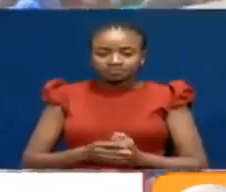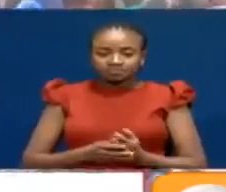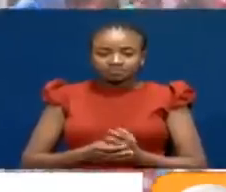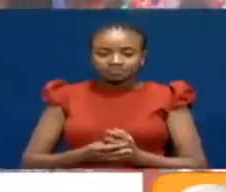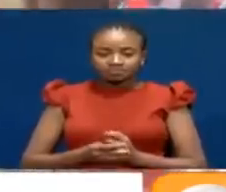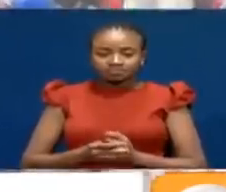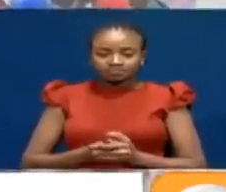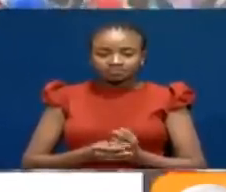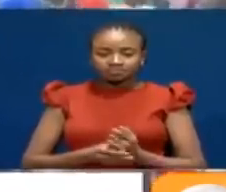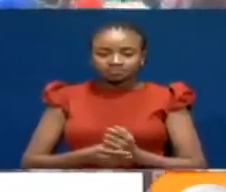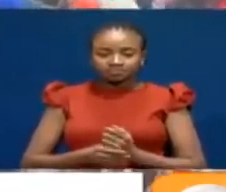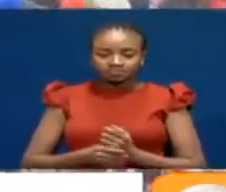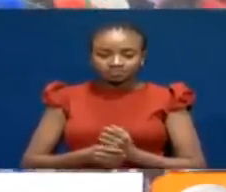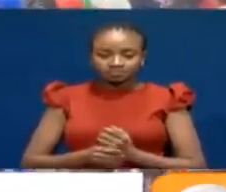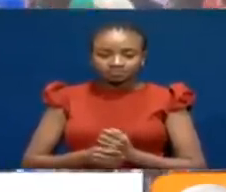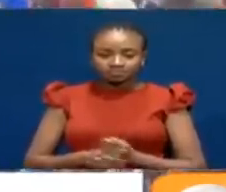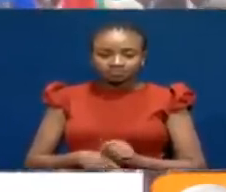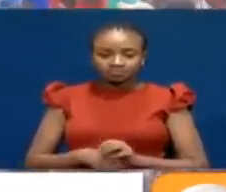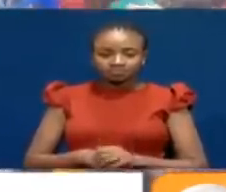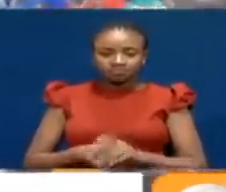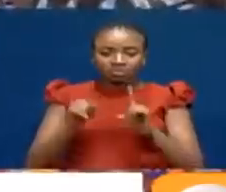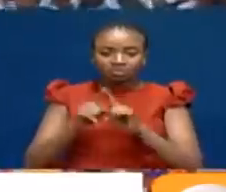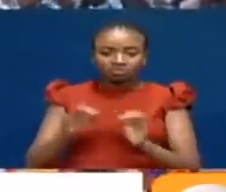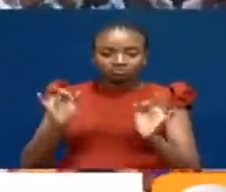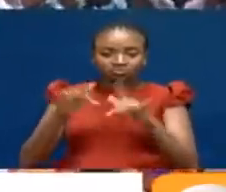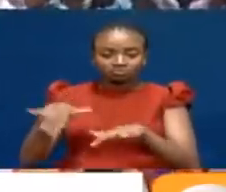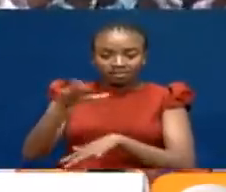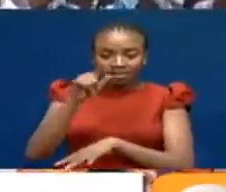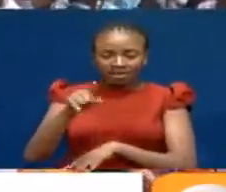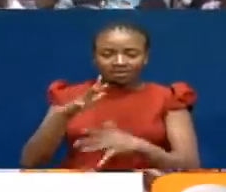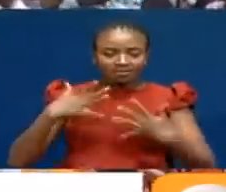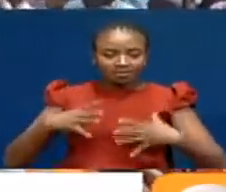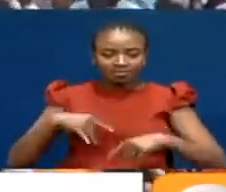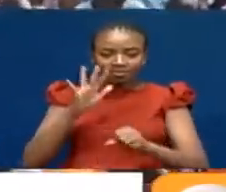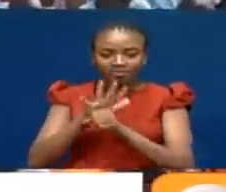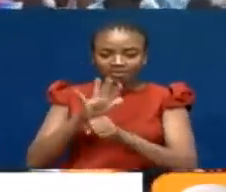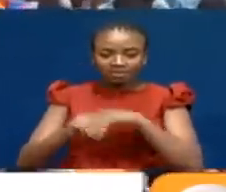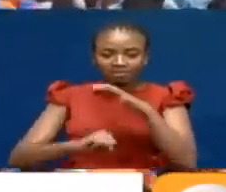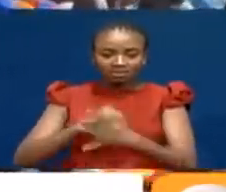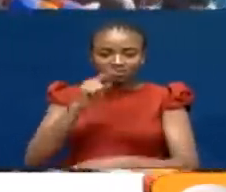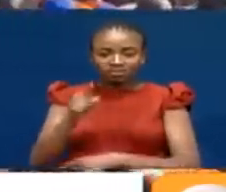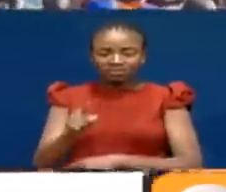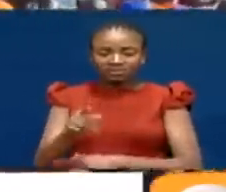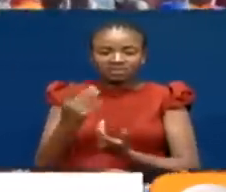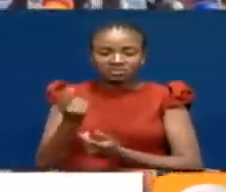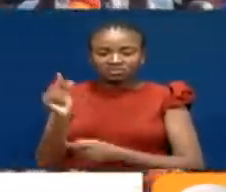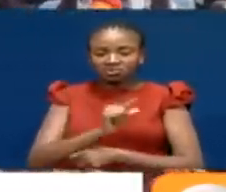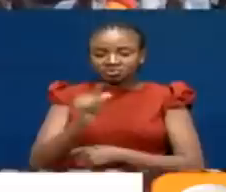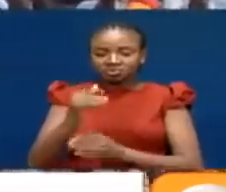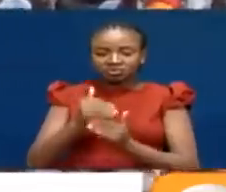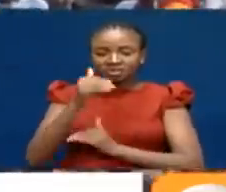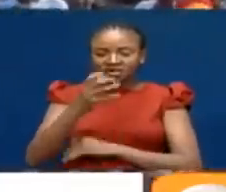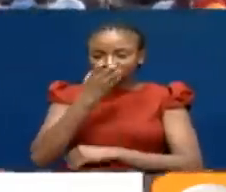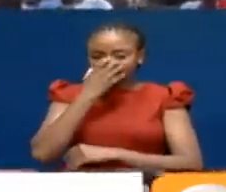Odinga's entry into the Kamukunji Grounds, where thousands of his supporters were gathered, was just few minutes after DP William